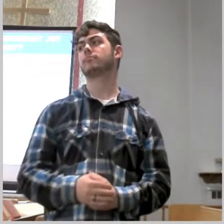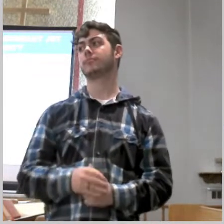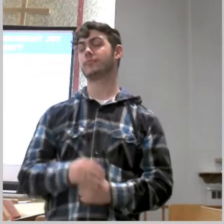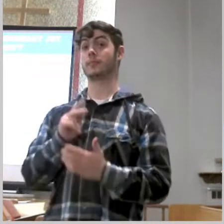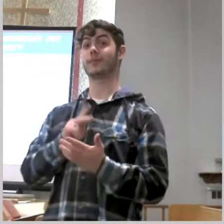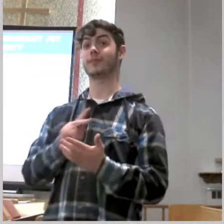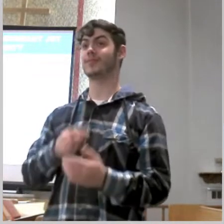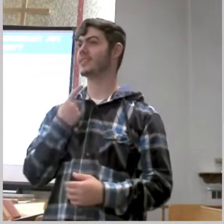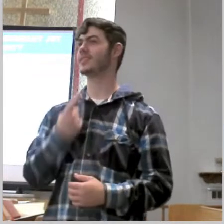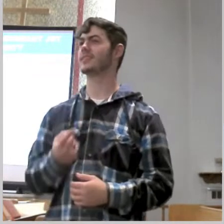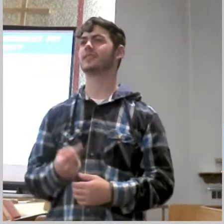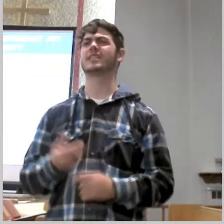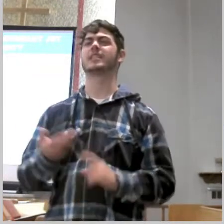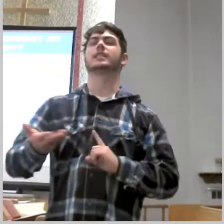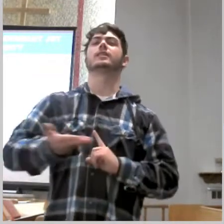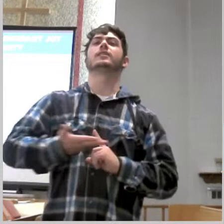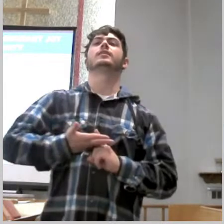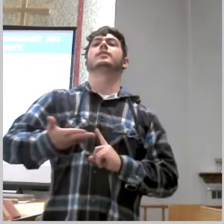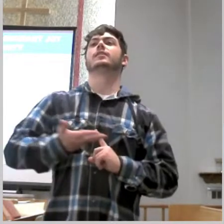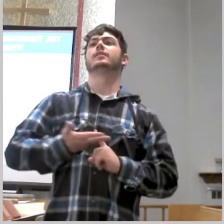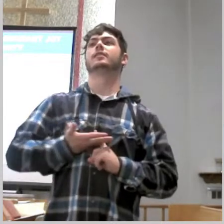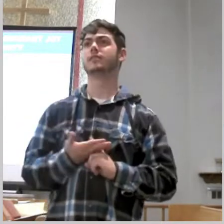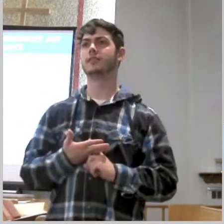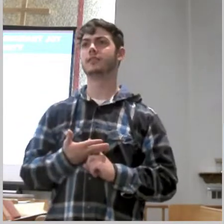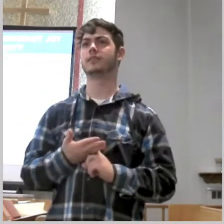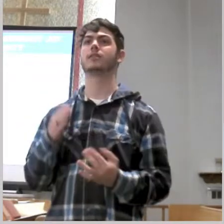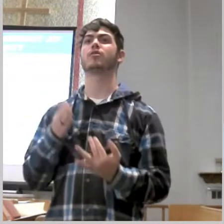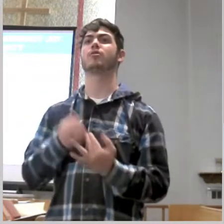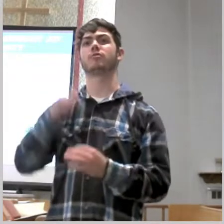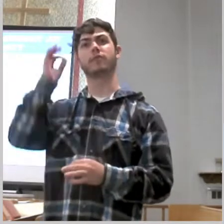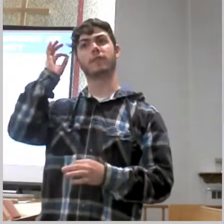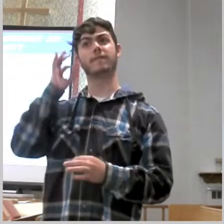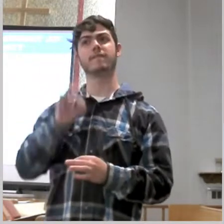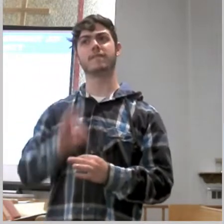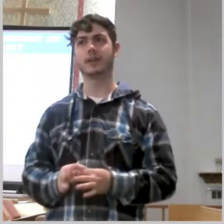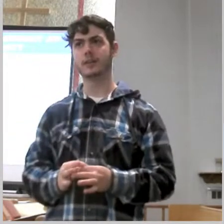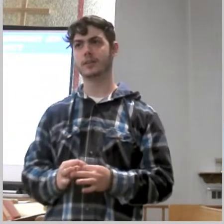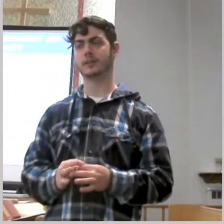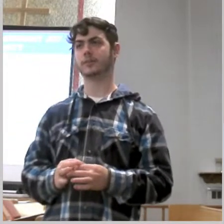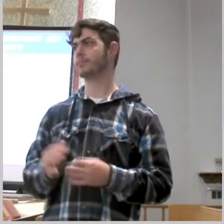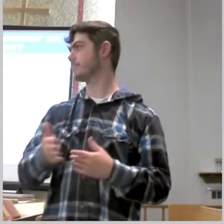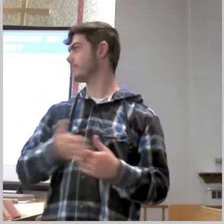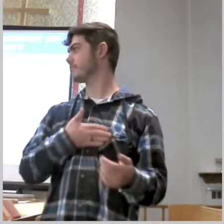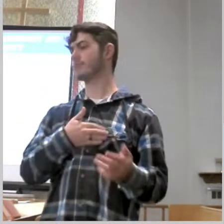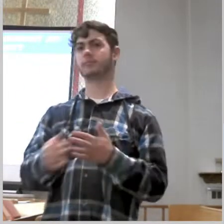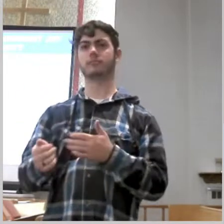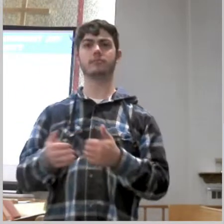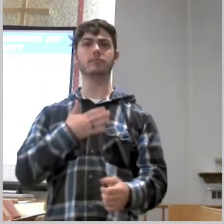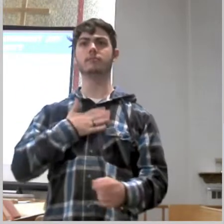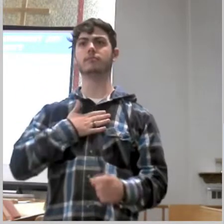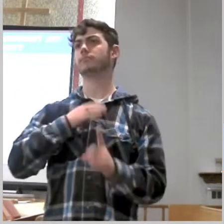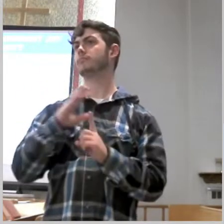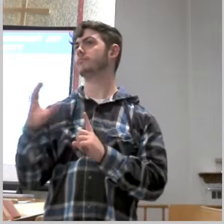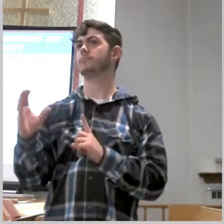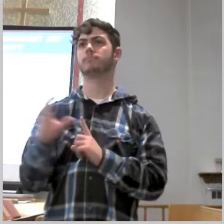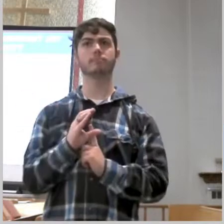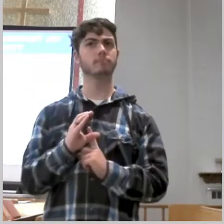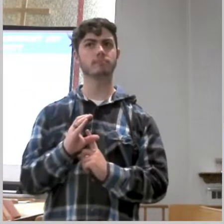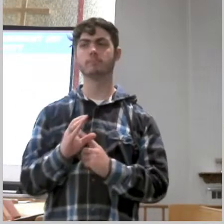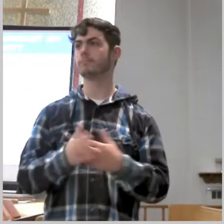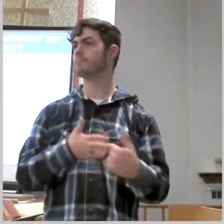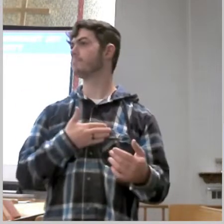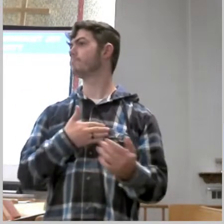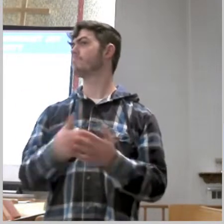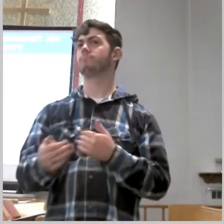a conviction arrived at by faith, regardless of my circumstances, regardless of my